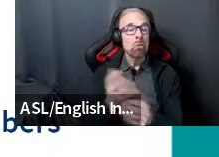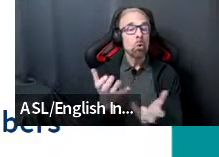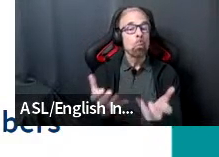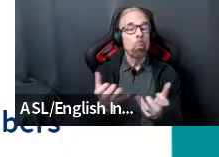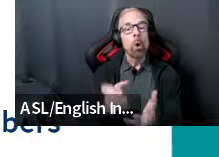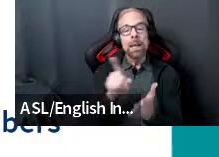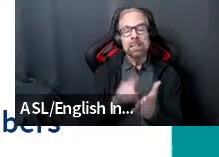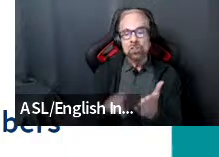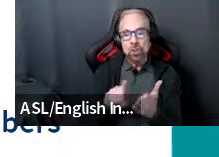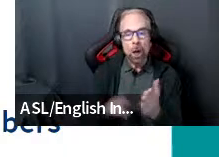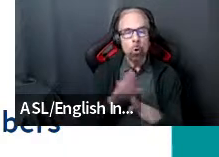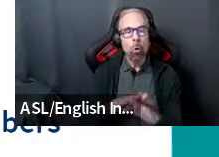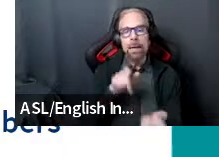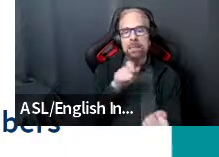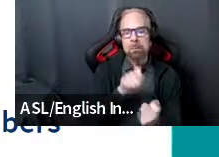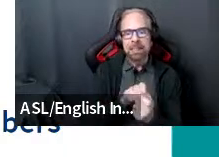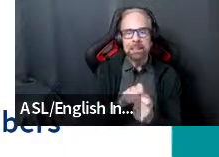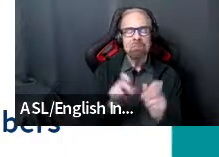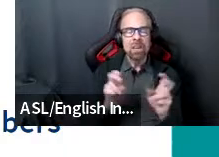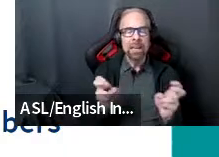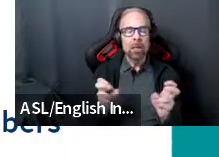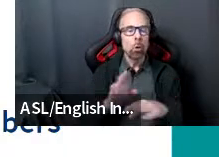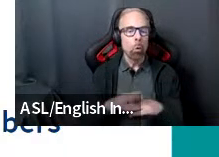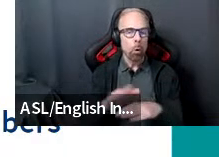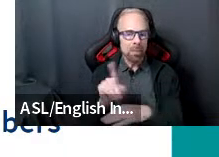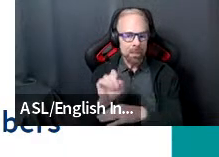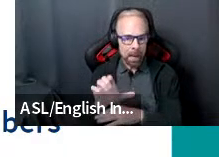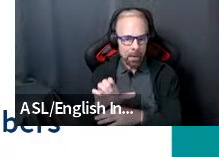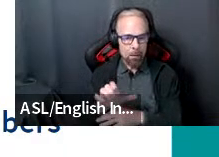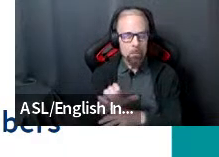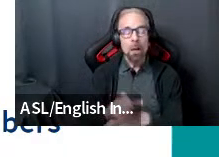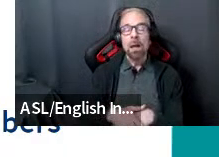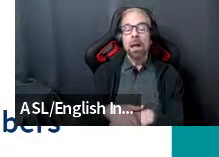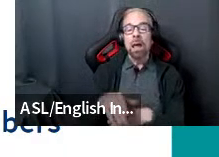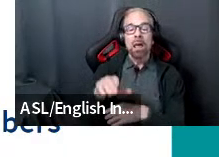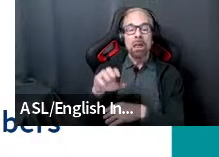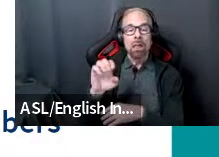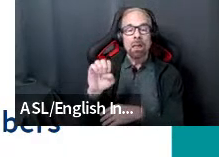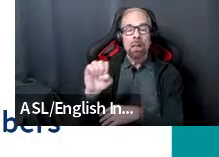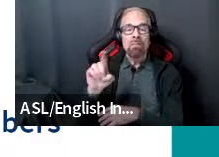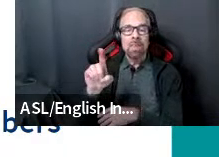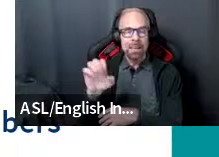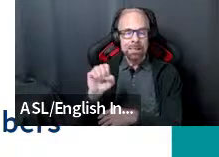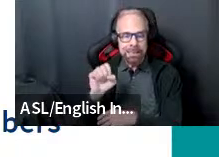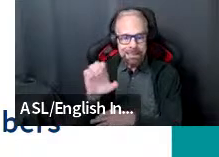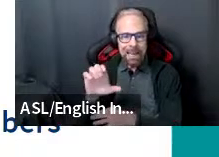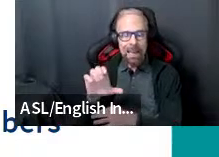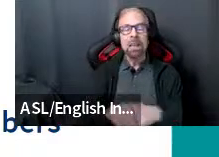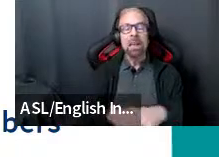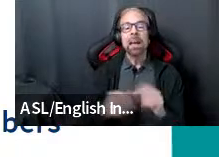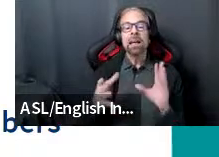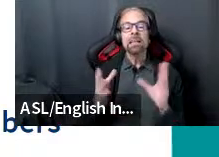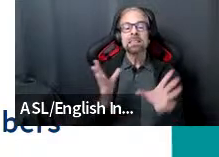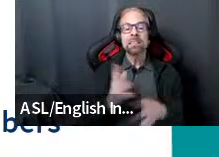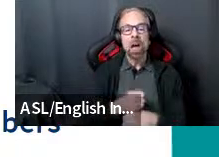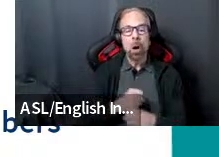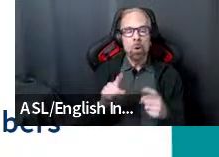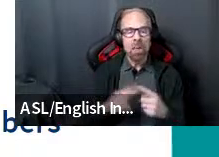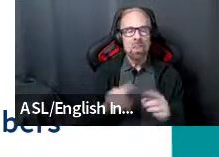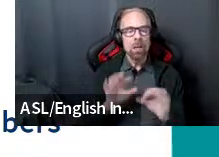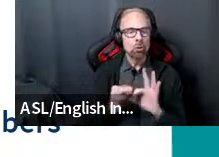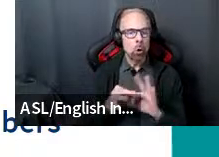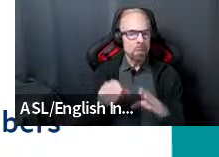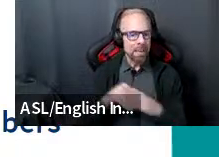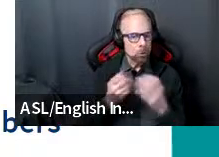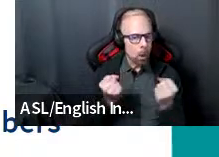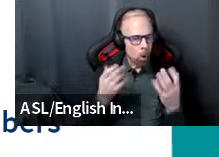issue on the document. The executive summary is interpreted into multiple languages, so folks who don't